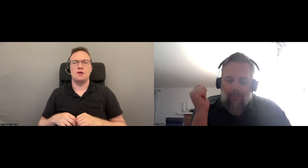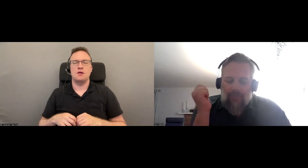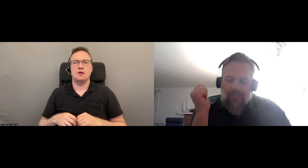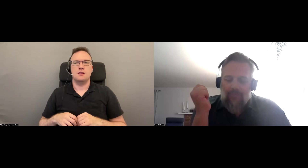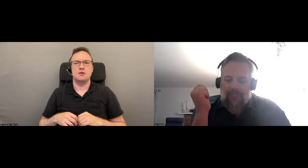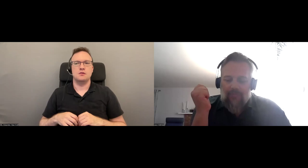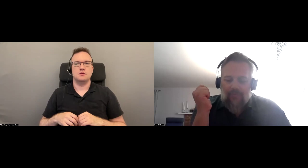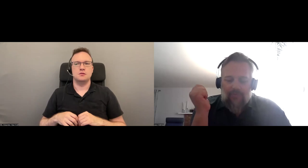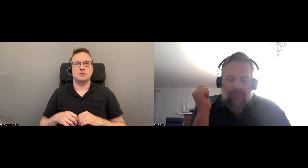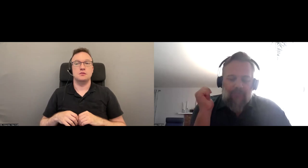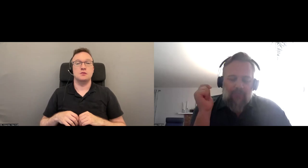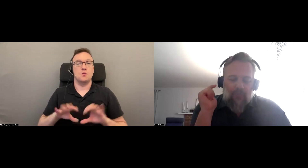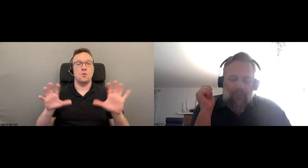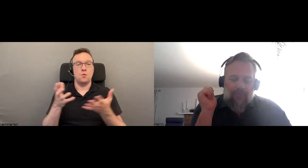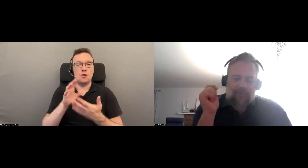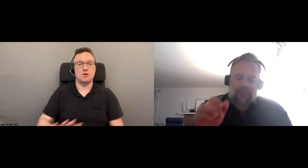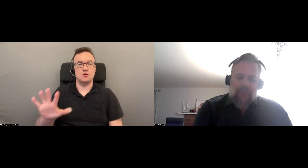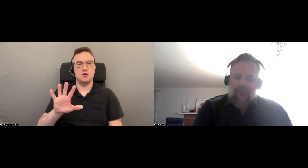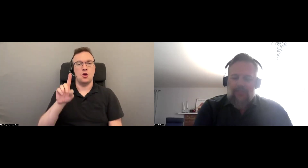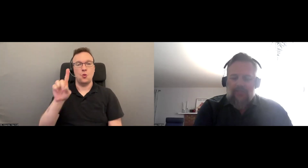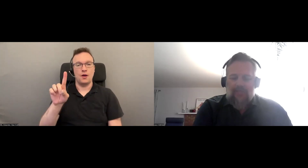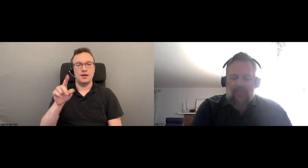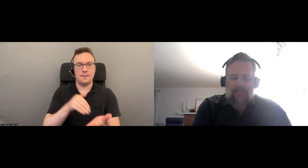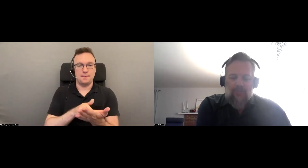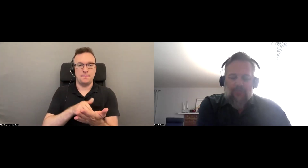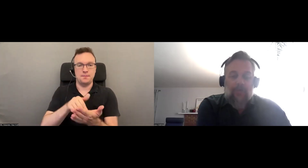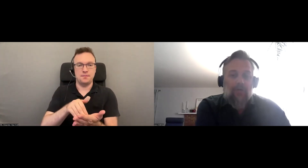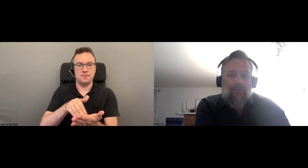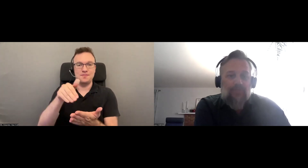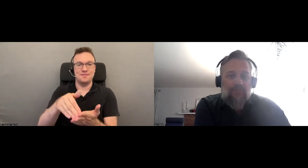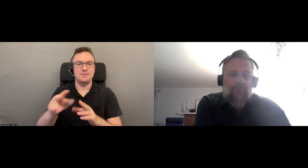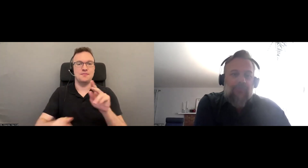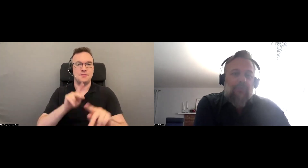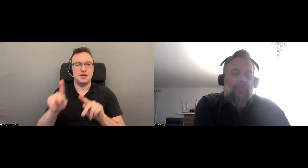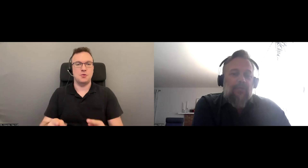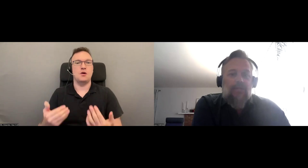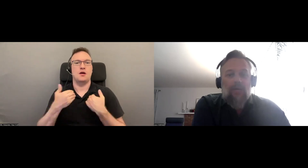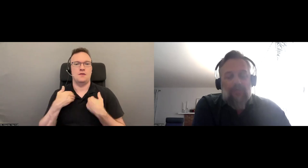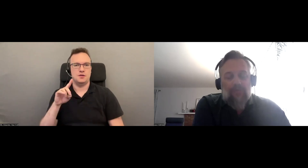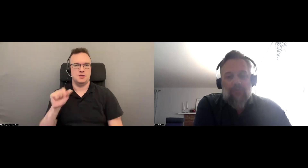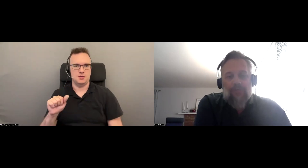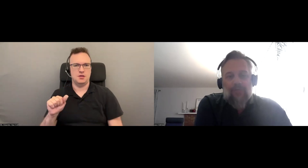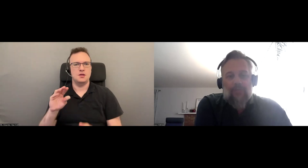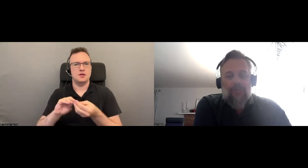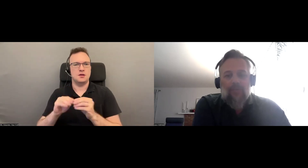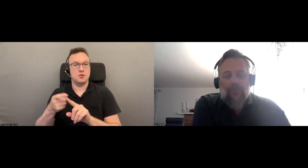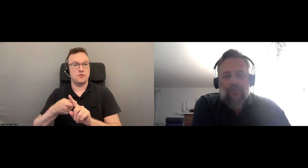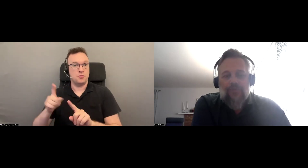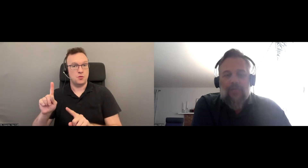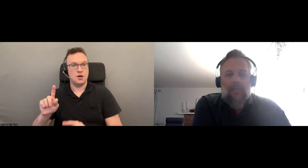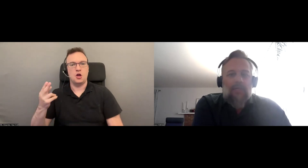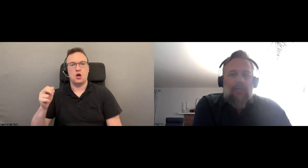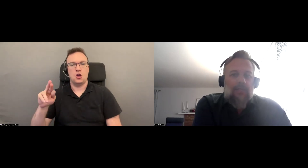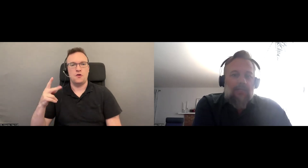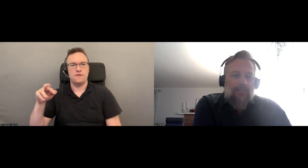globally 1 billion people live with a disability, and that comes from the Harvard Business Review. Now, even if we think about the